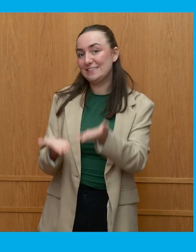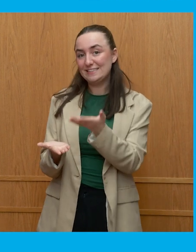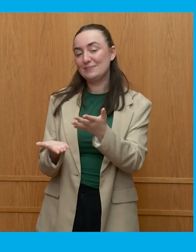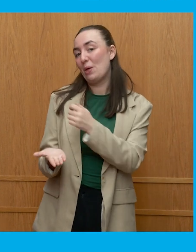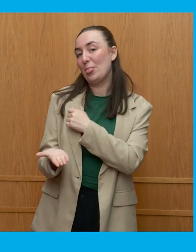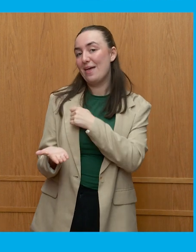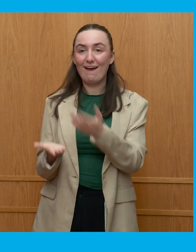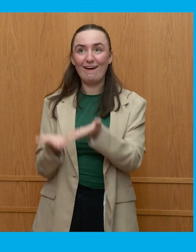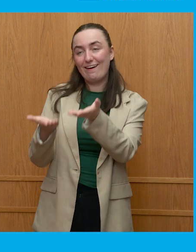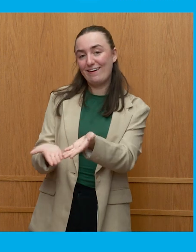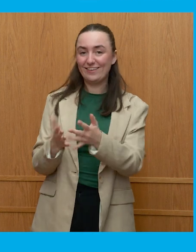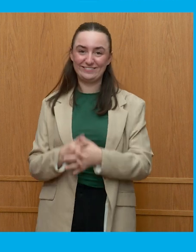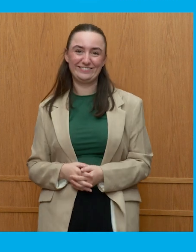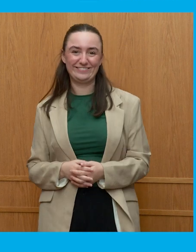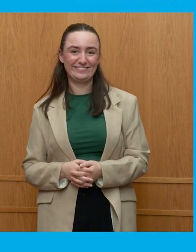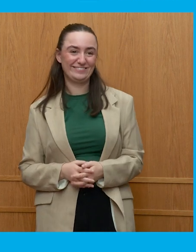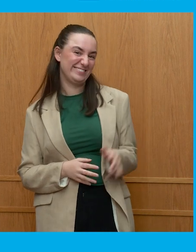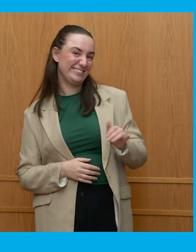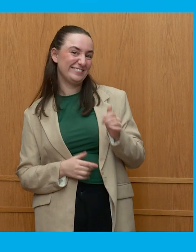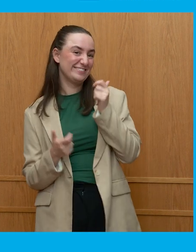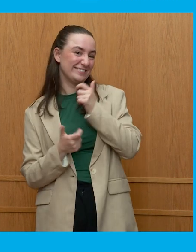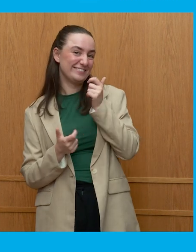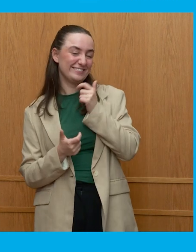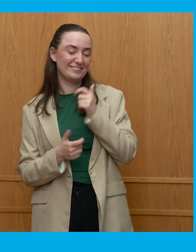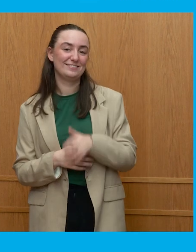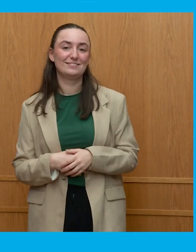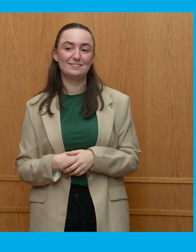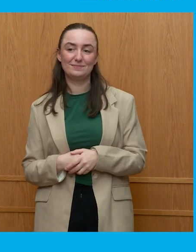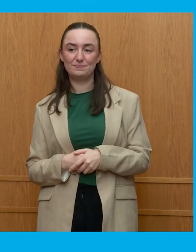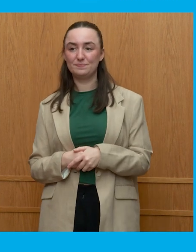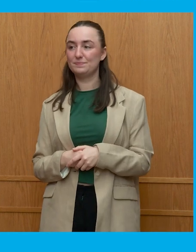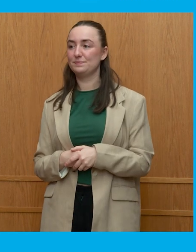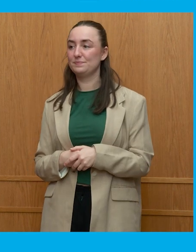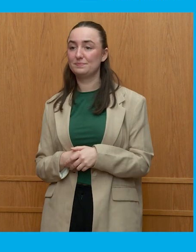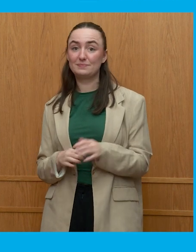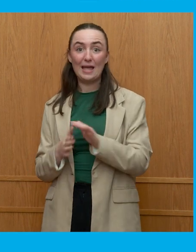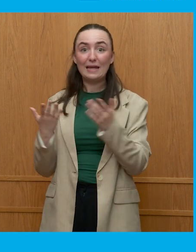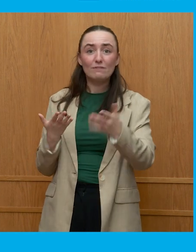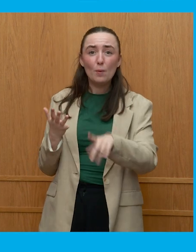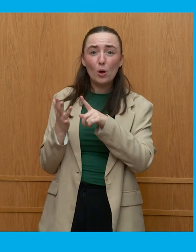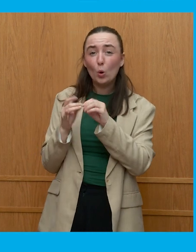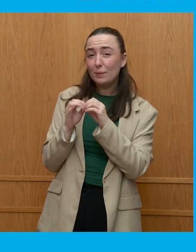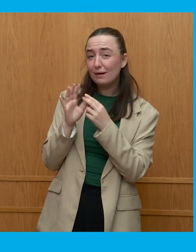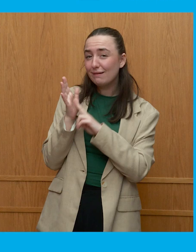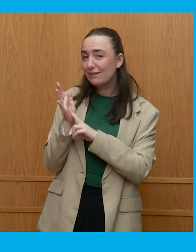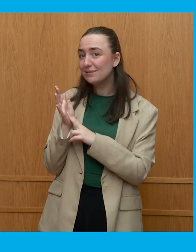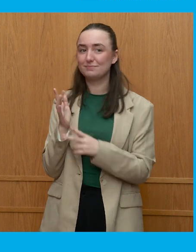great, coming of age. Yeah. 21 from opening? Okay. Okay. More dancing,